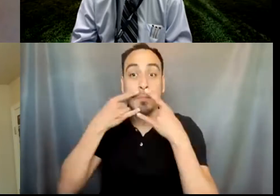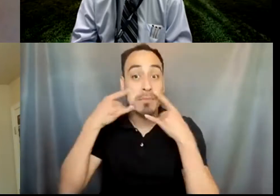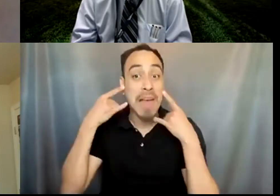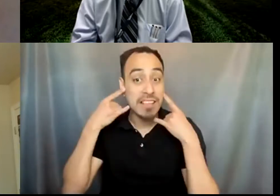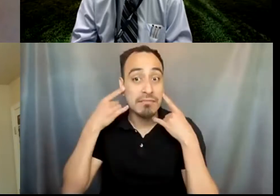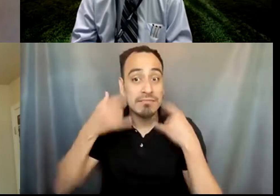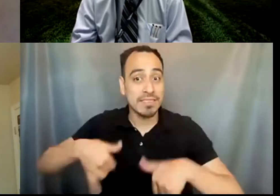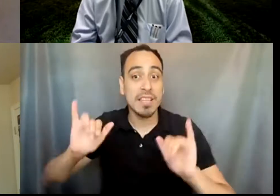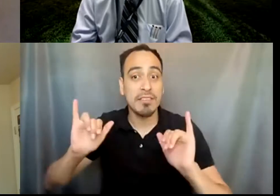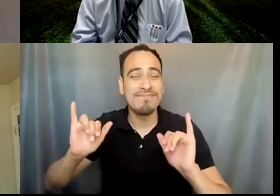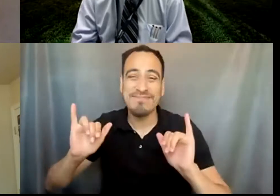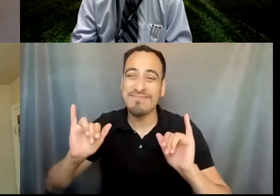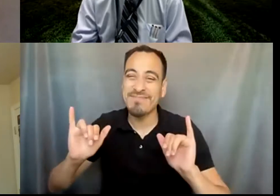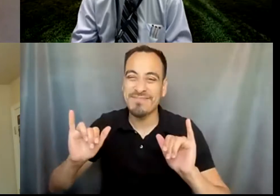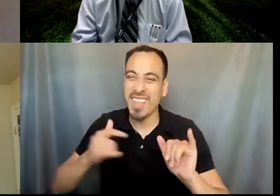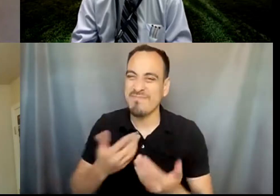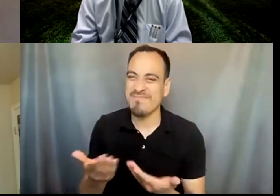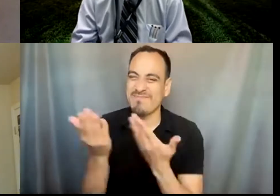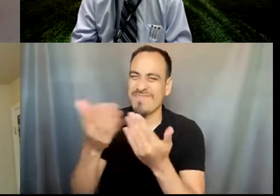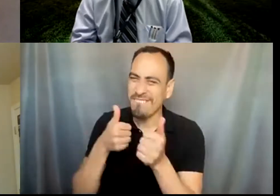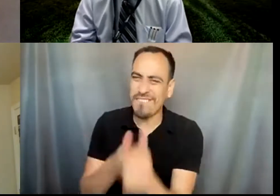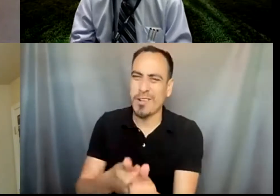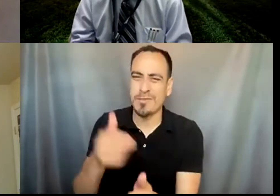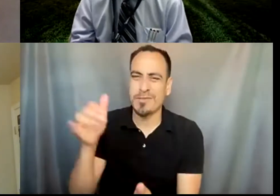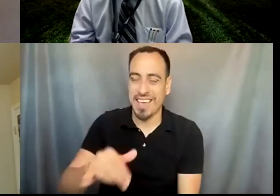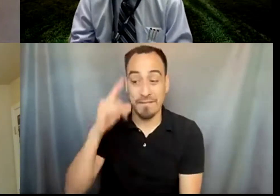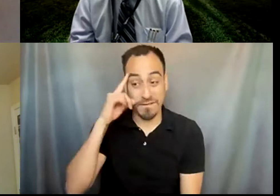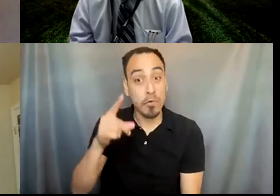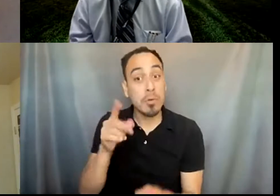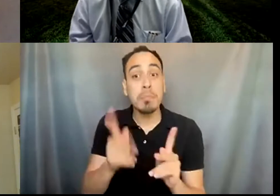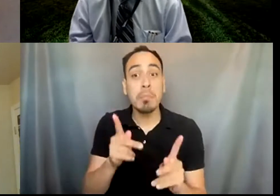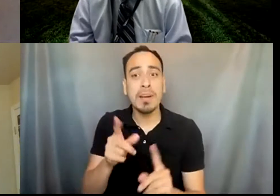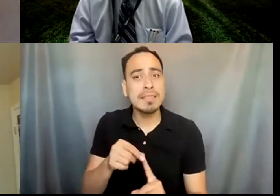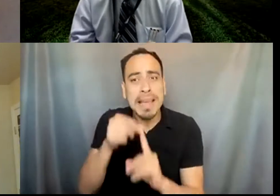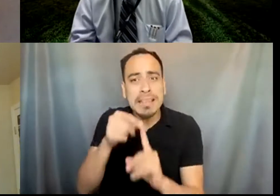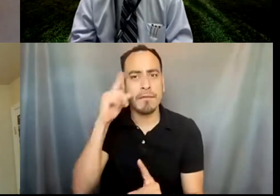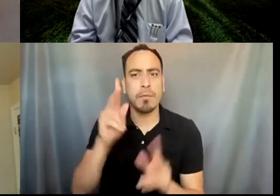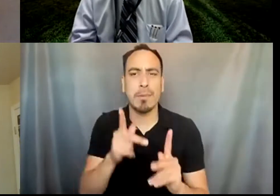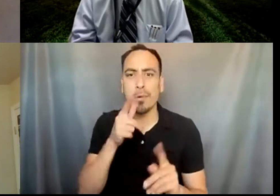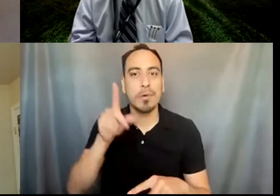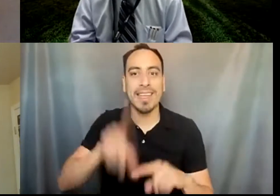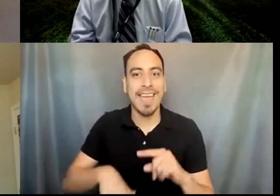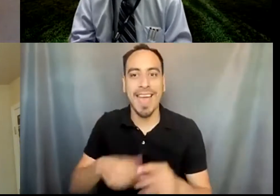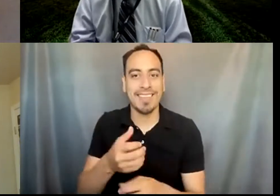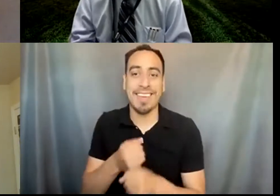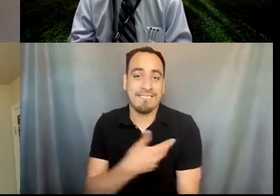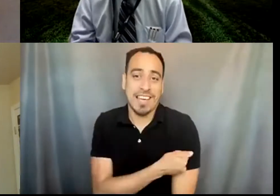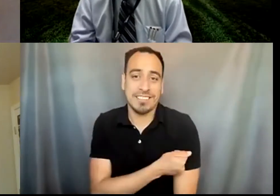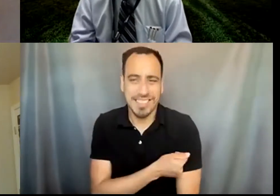still have to follow that, especially for those populations that cannot get vaccinated.